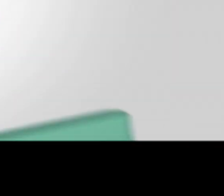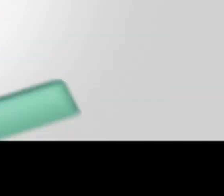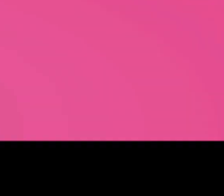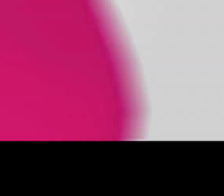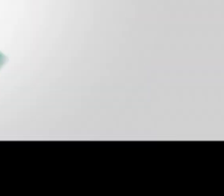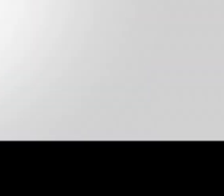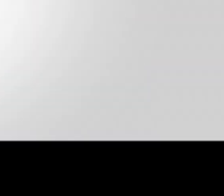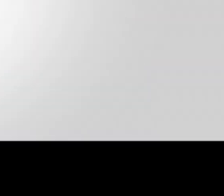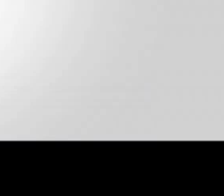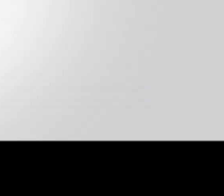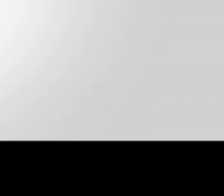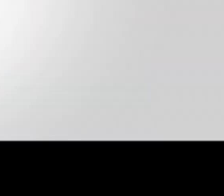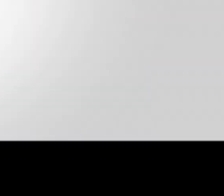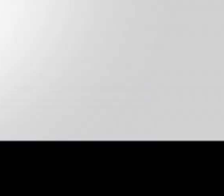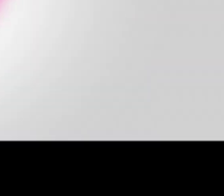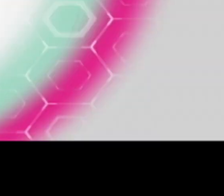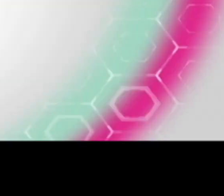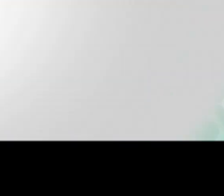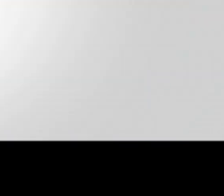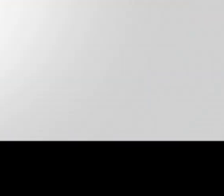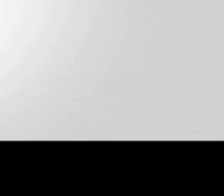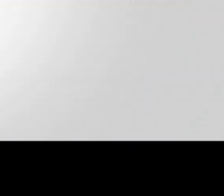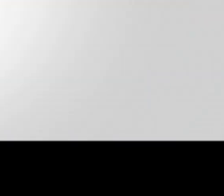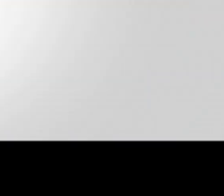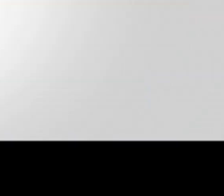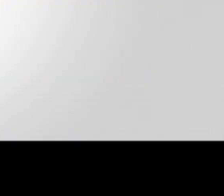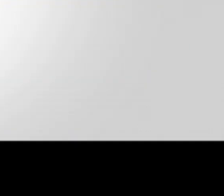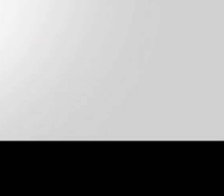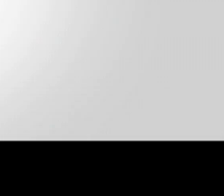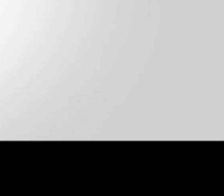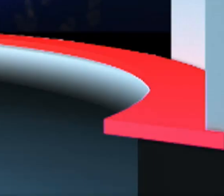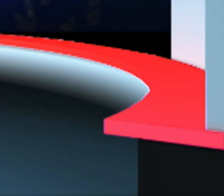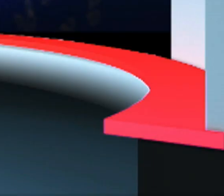Entel. Live more.